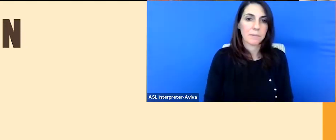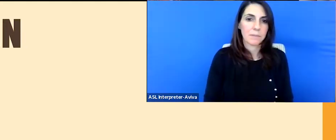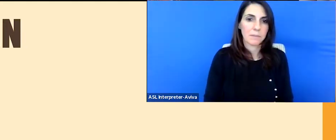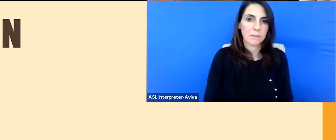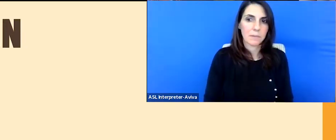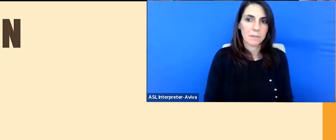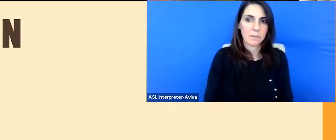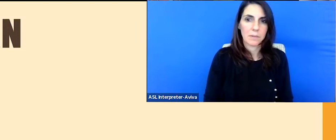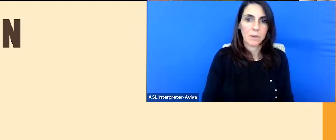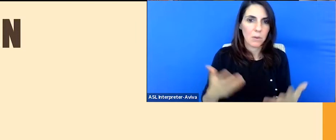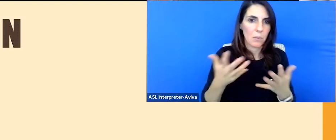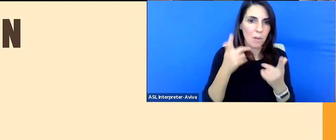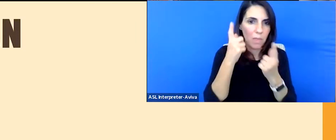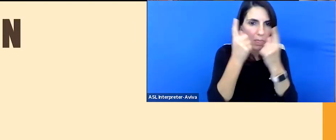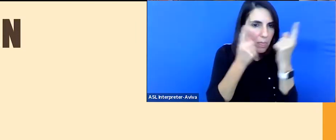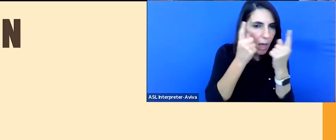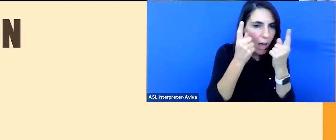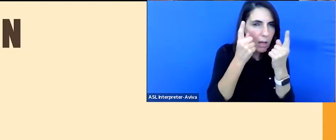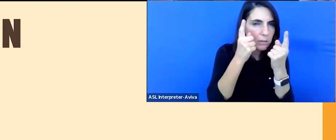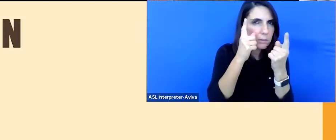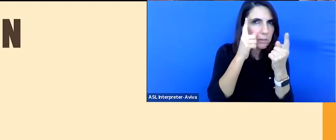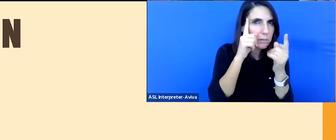What thoughts are arising?